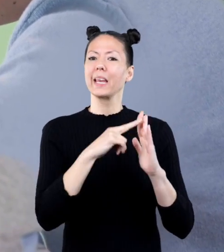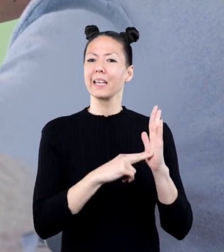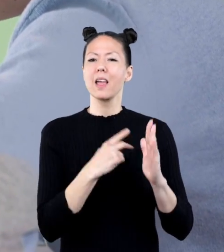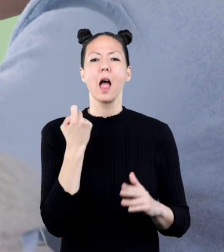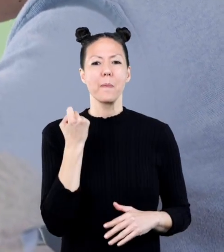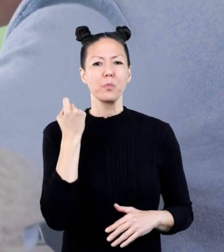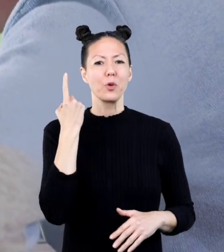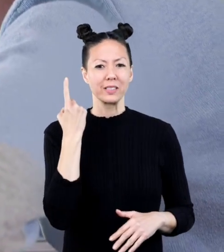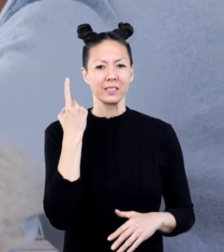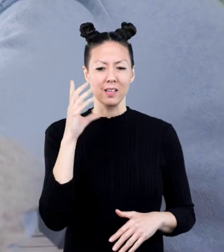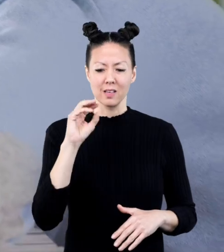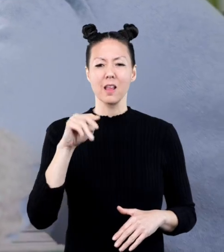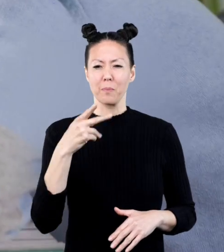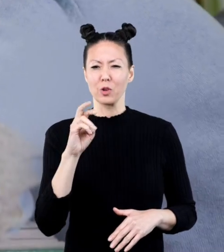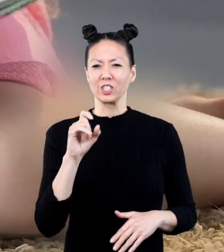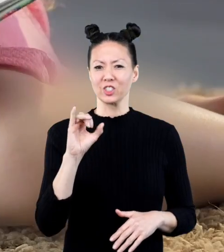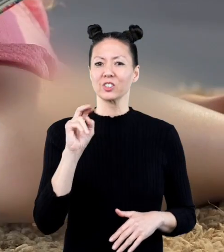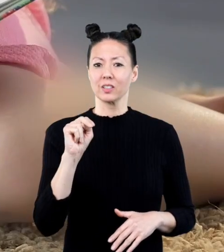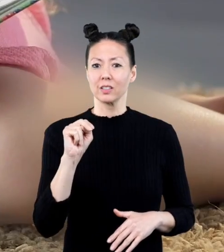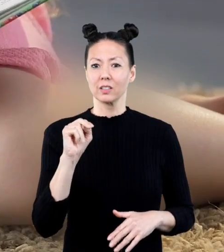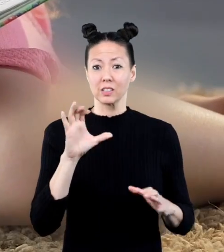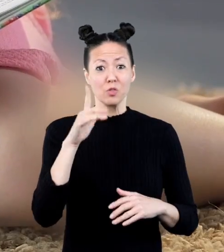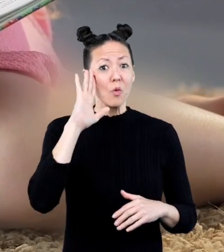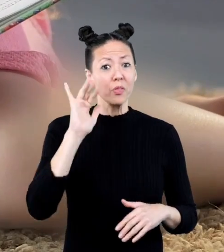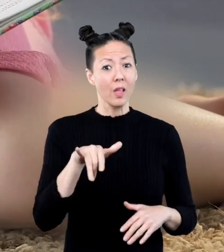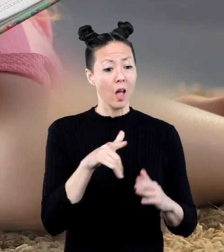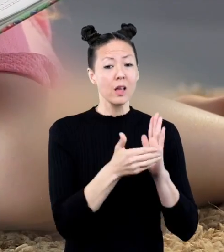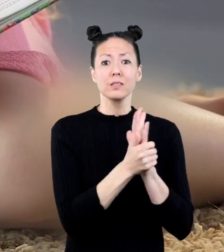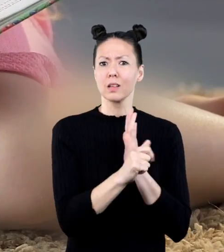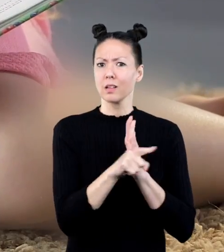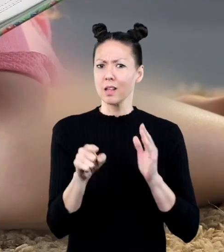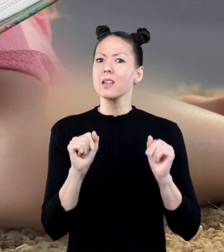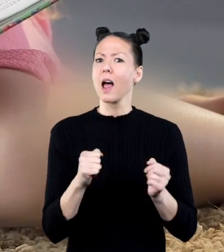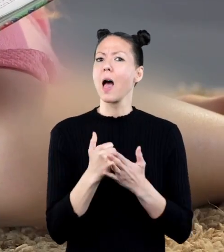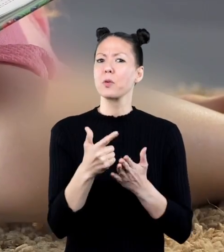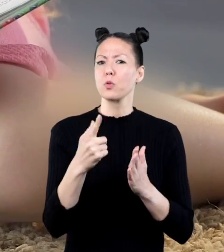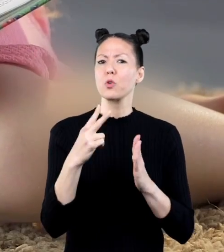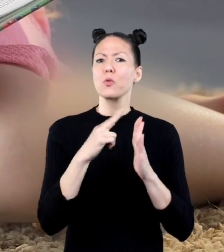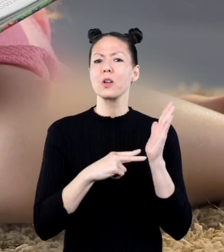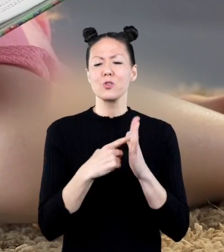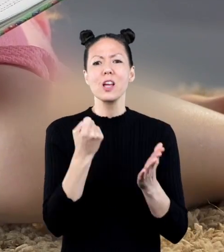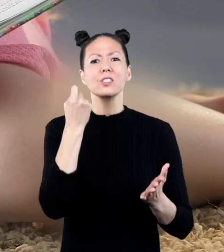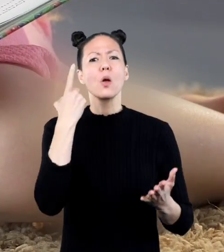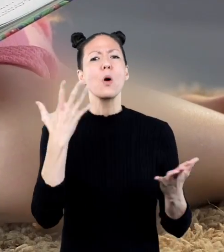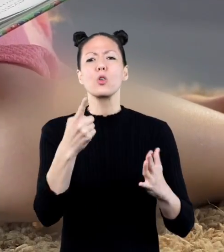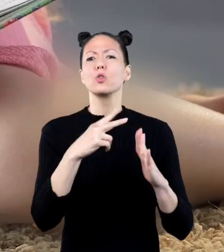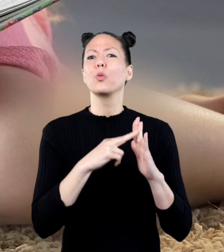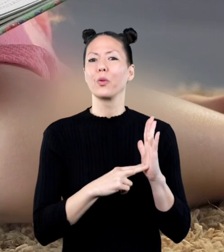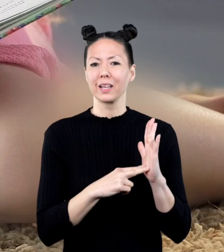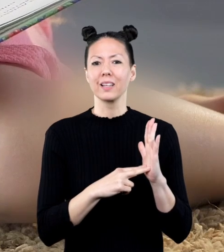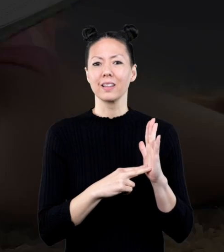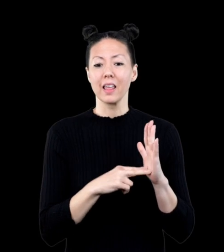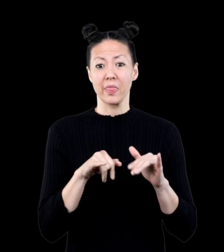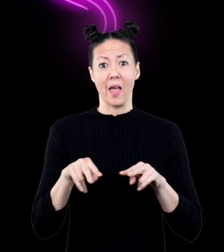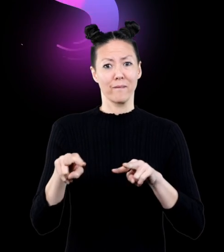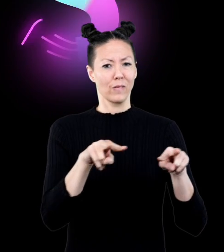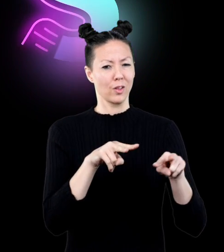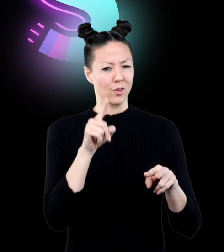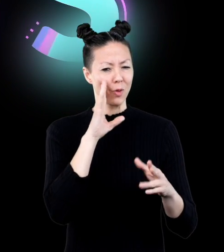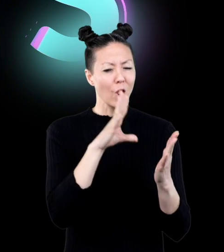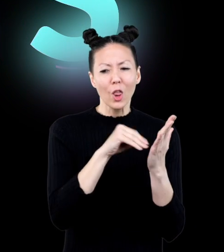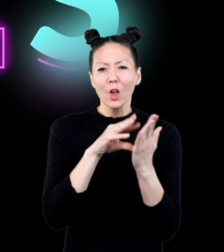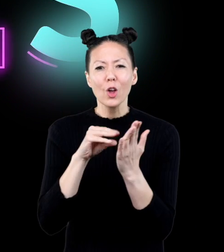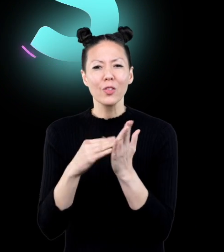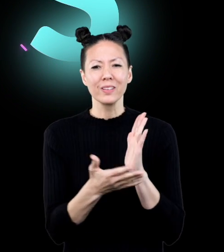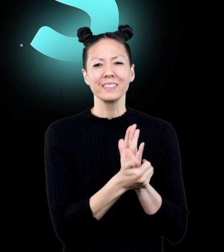reading comprehension. Did you know that there are skills that can help you understand what you read? In this